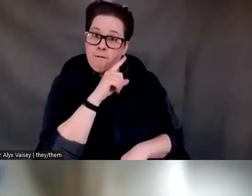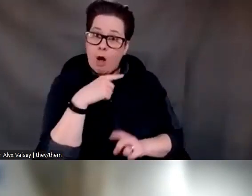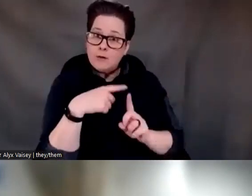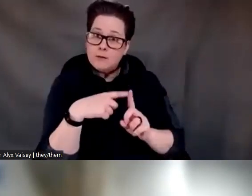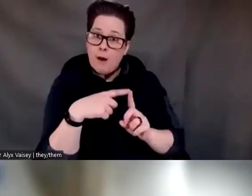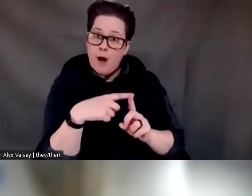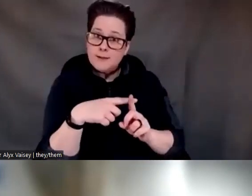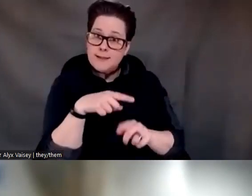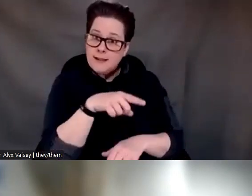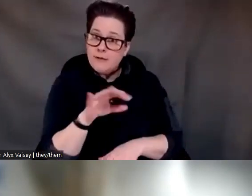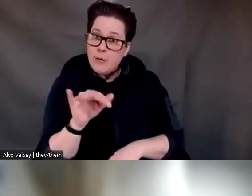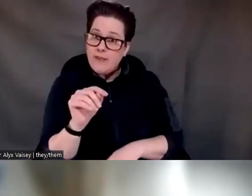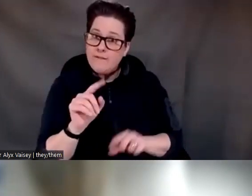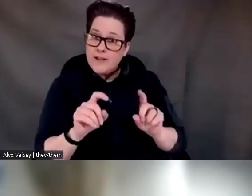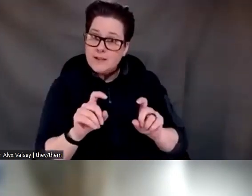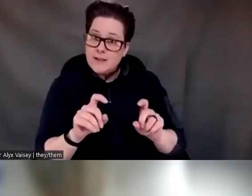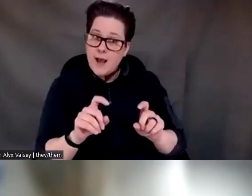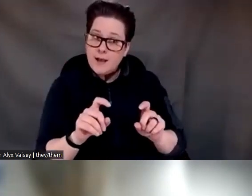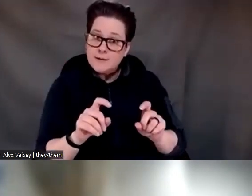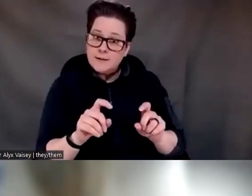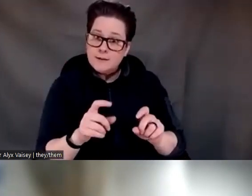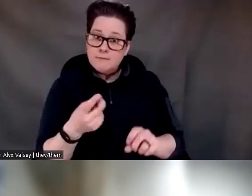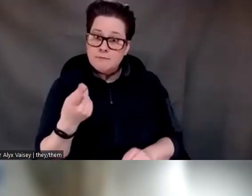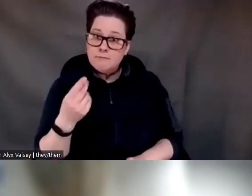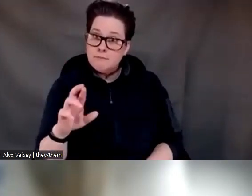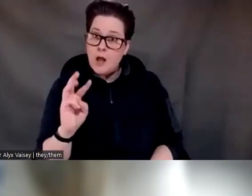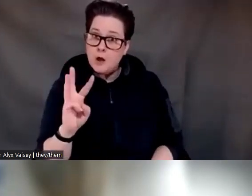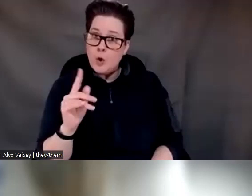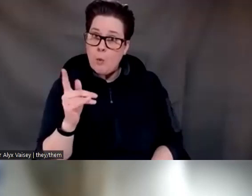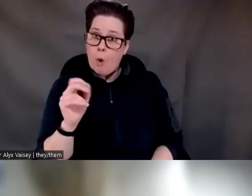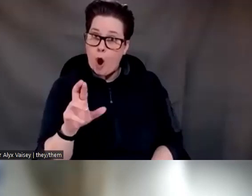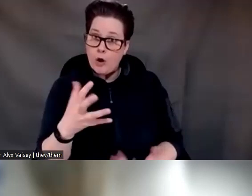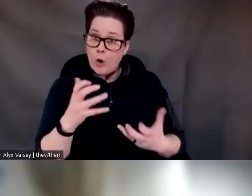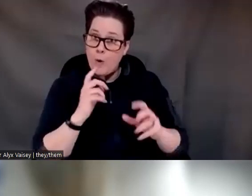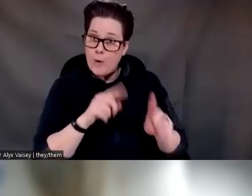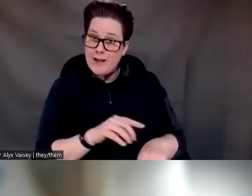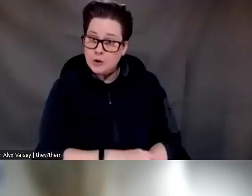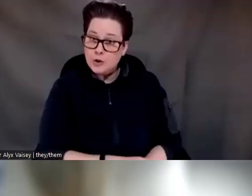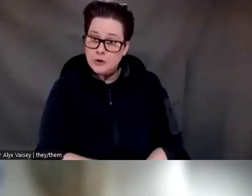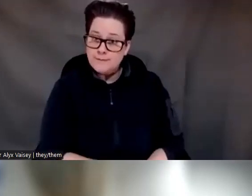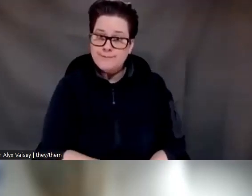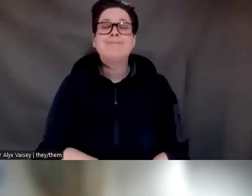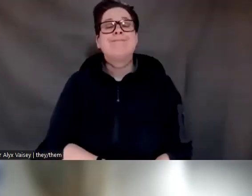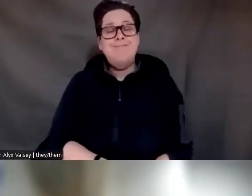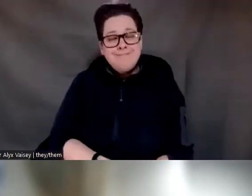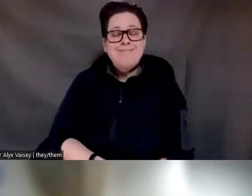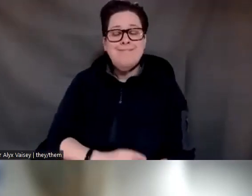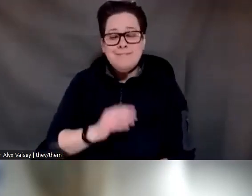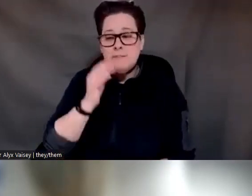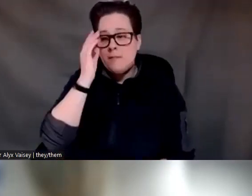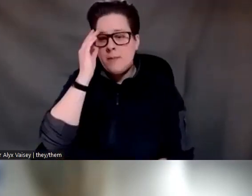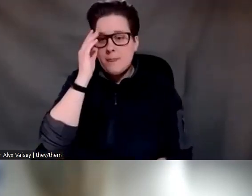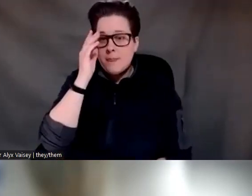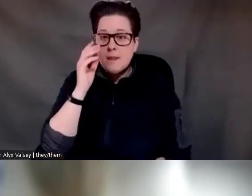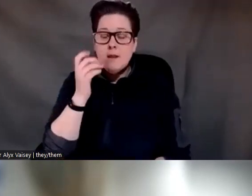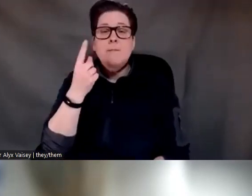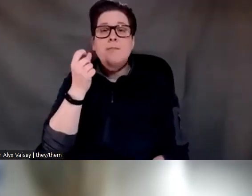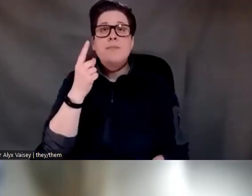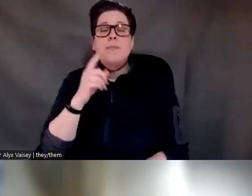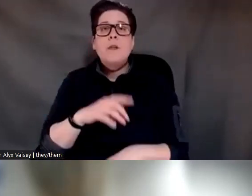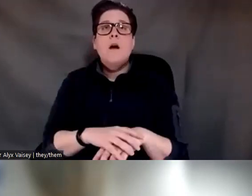testing? Dr. Walker, do you want to field this one? Yeah, absolutely.